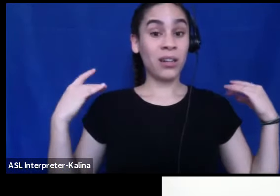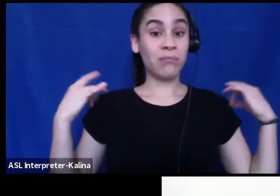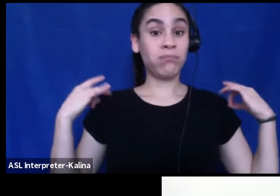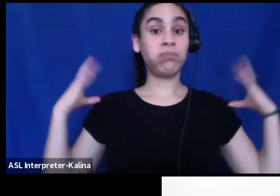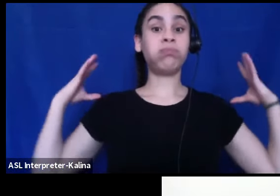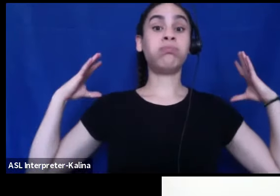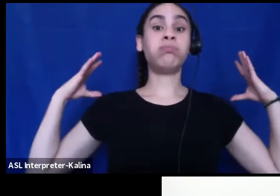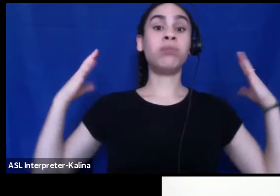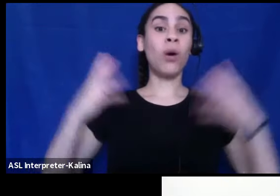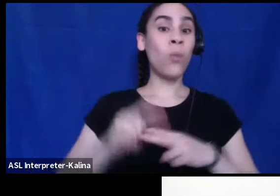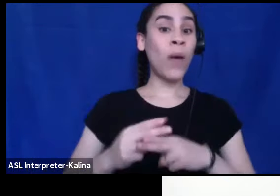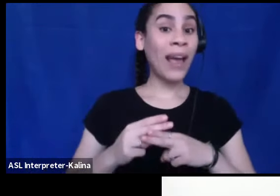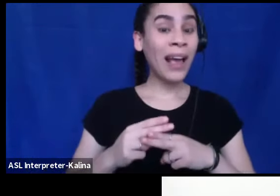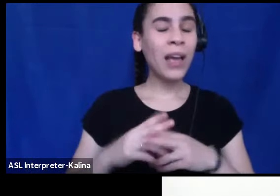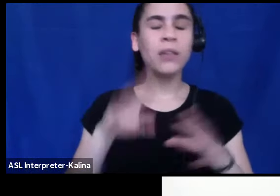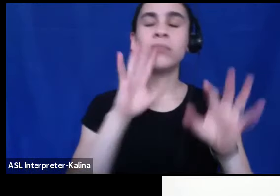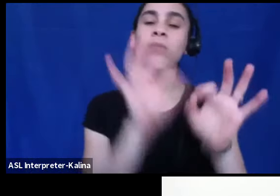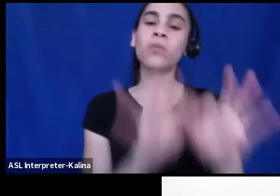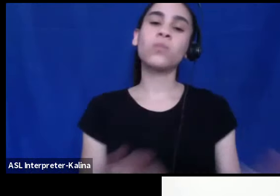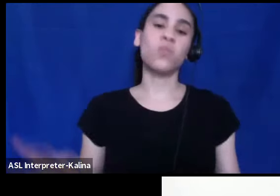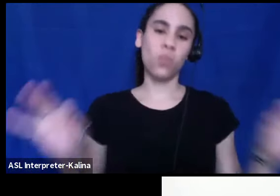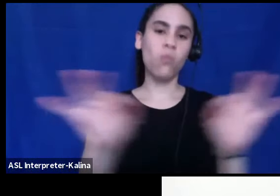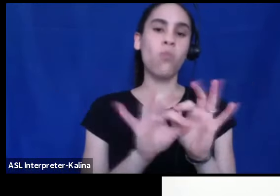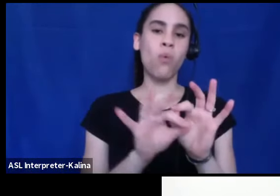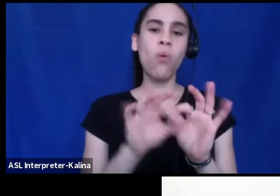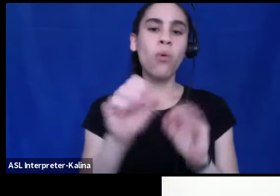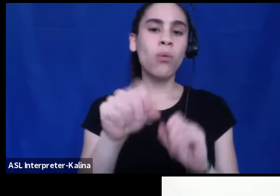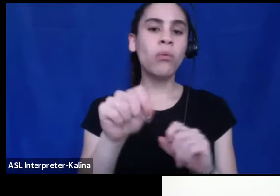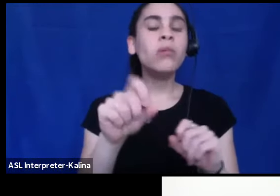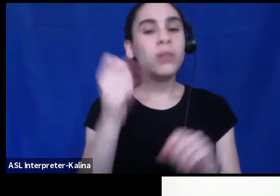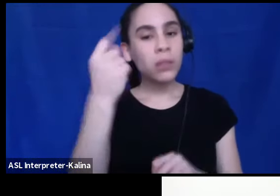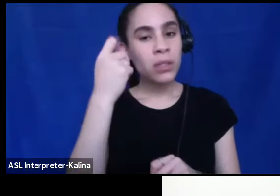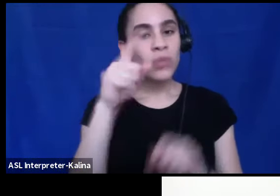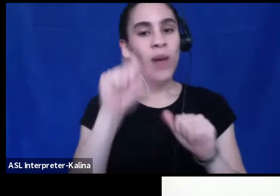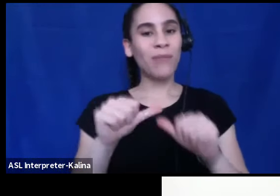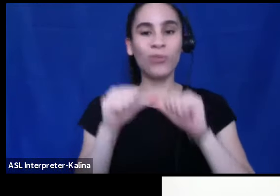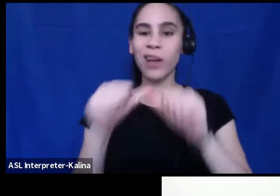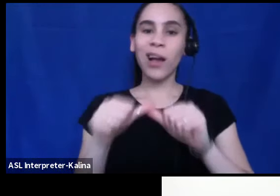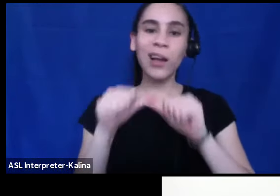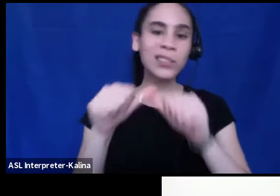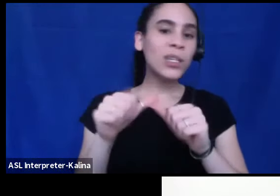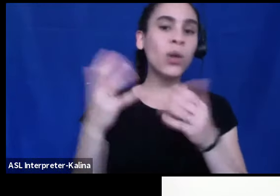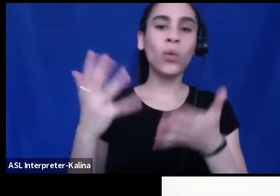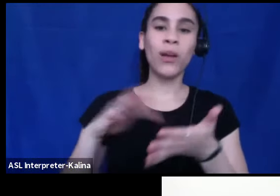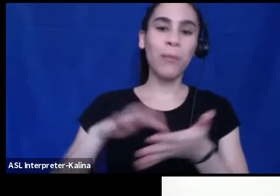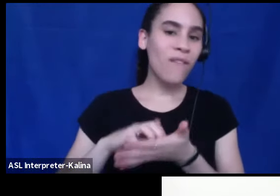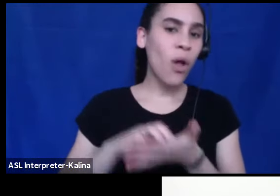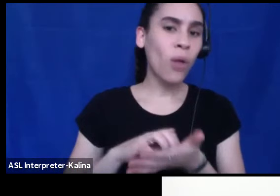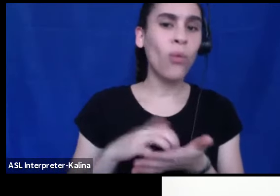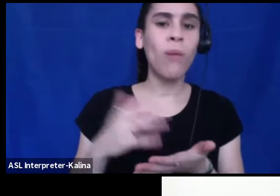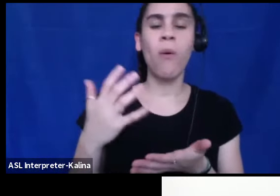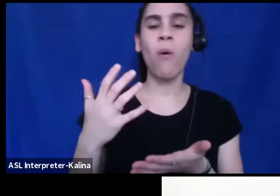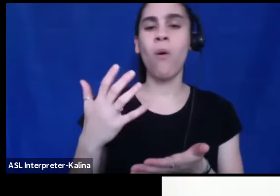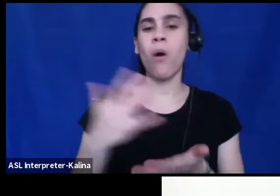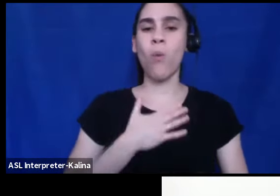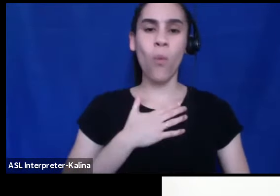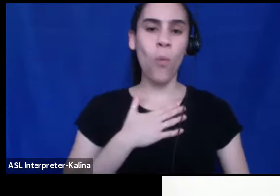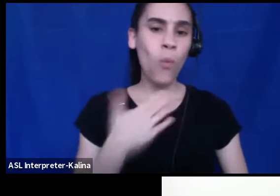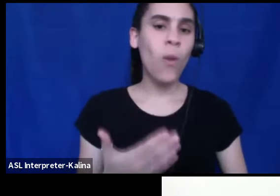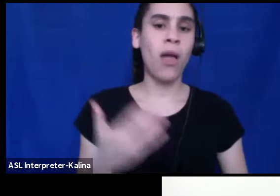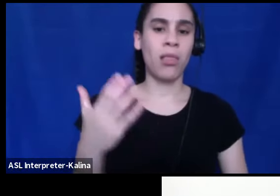the end. But you have to continue to be vulnerable and be willing to do